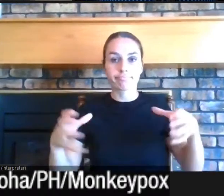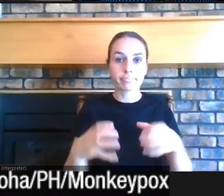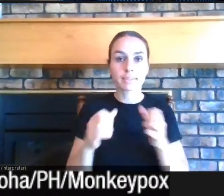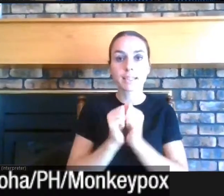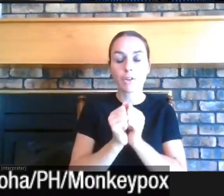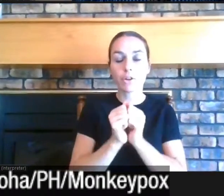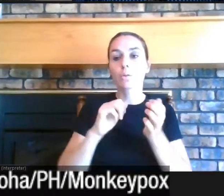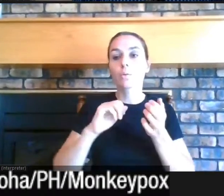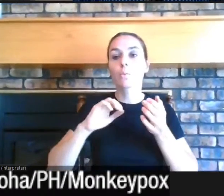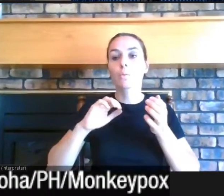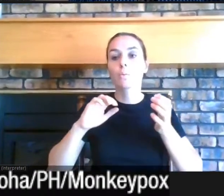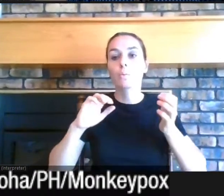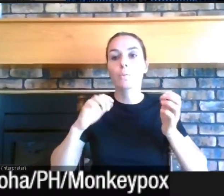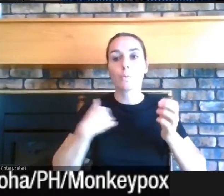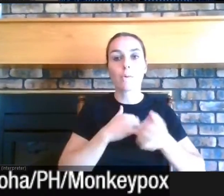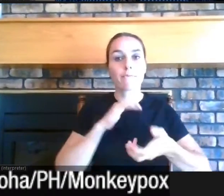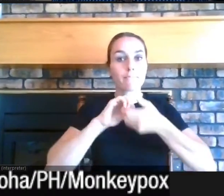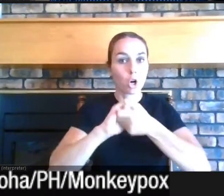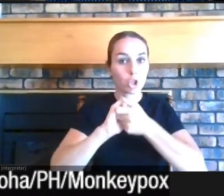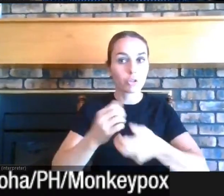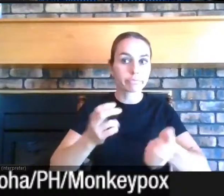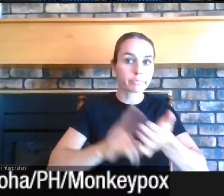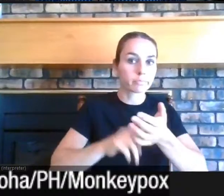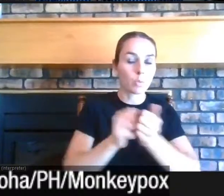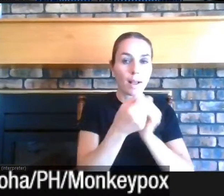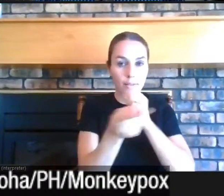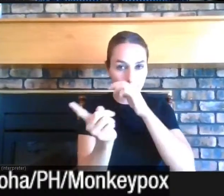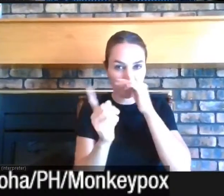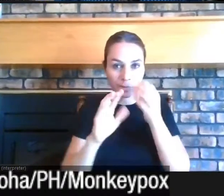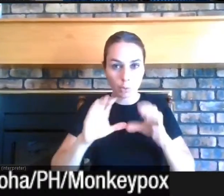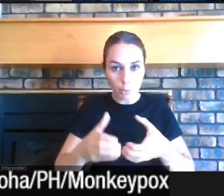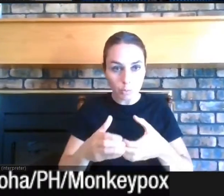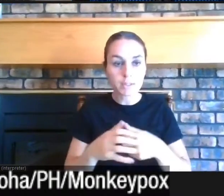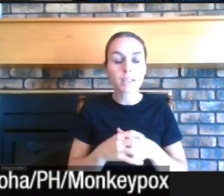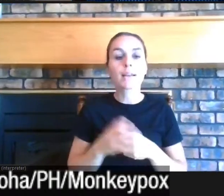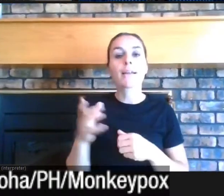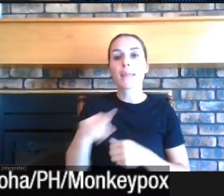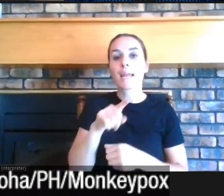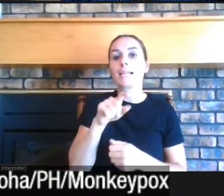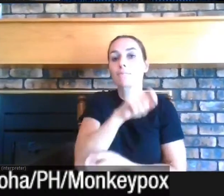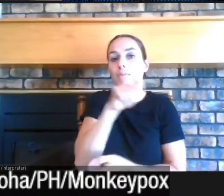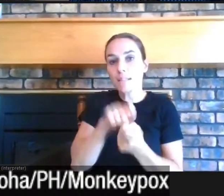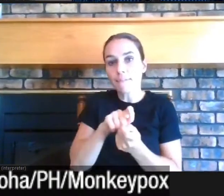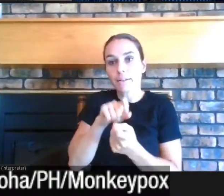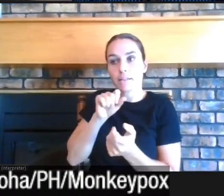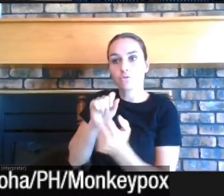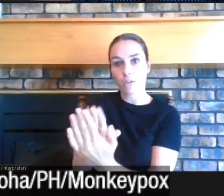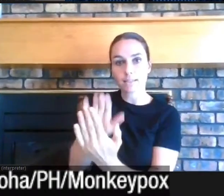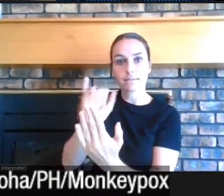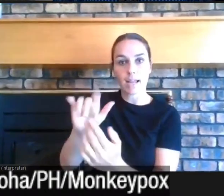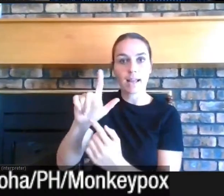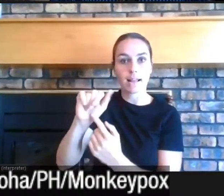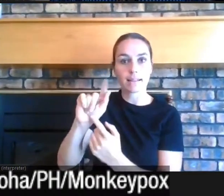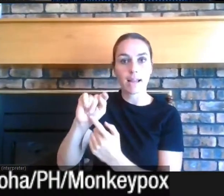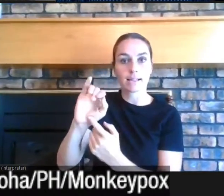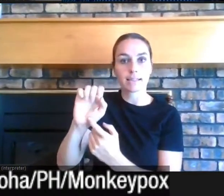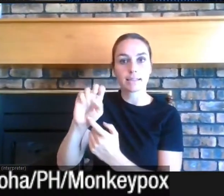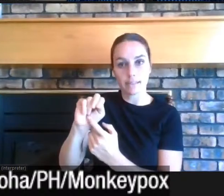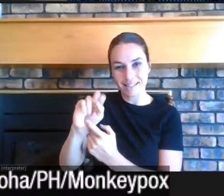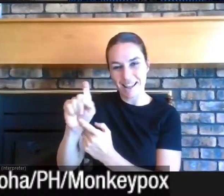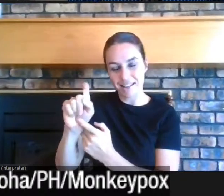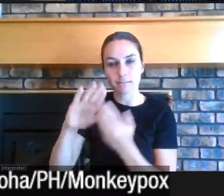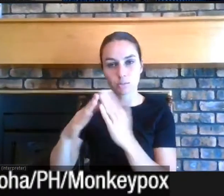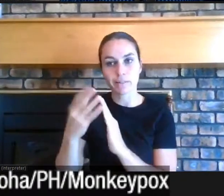we've partnered with and contracted with, who specifically address the Latino, Latinx community and